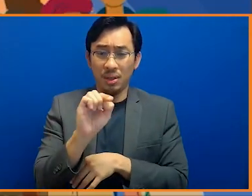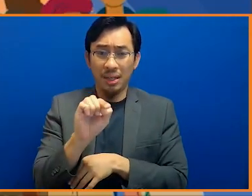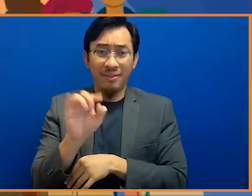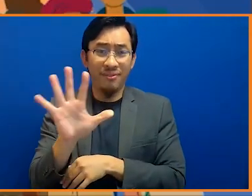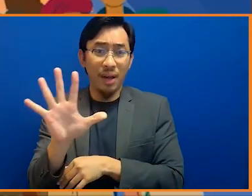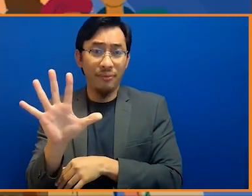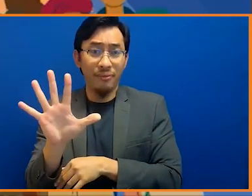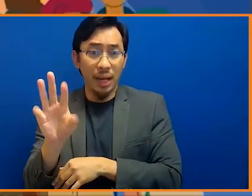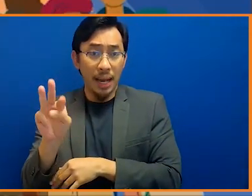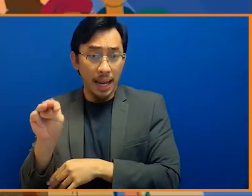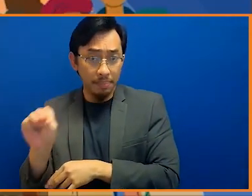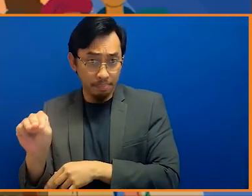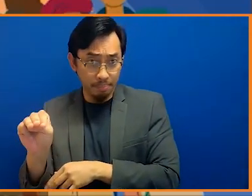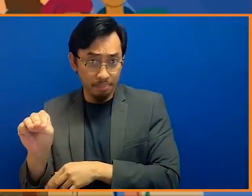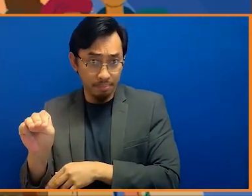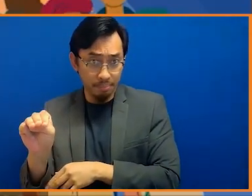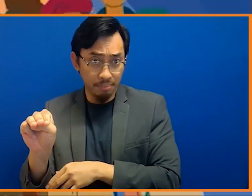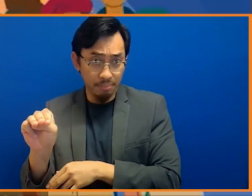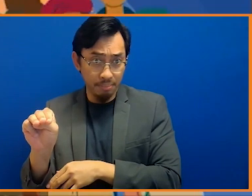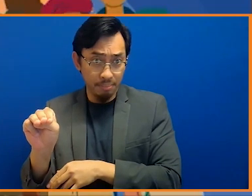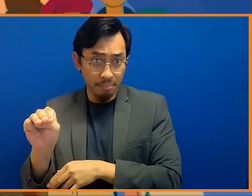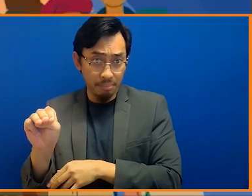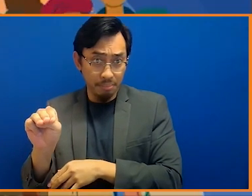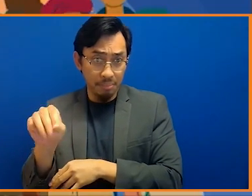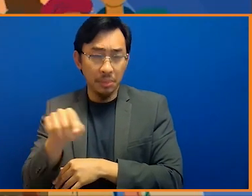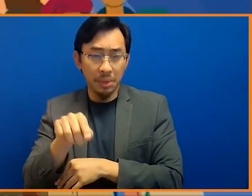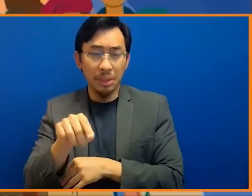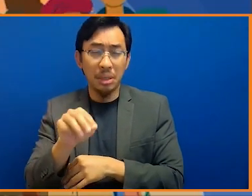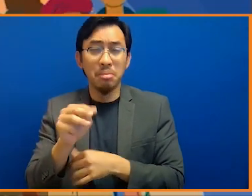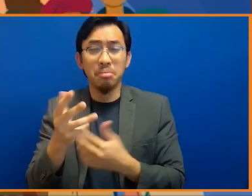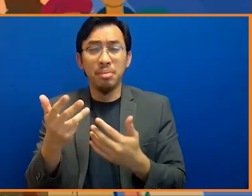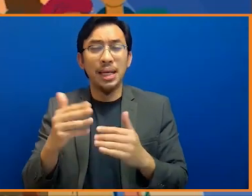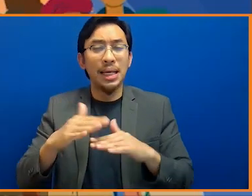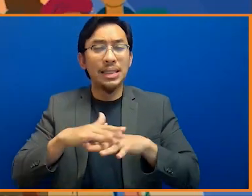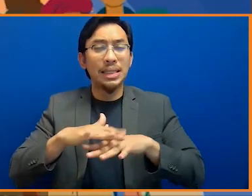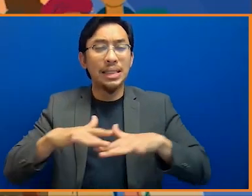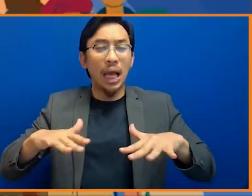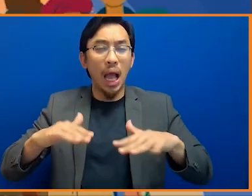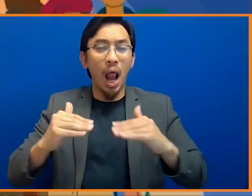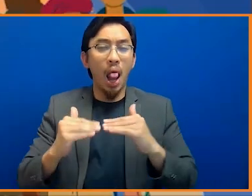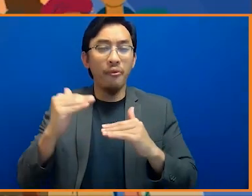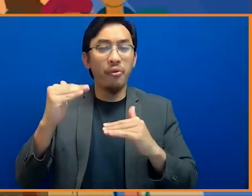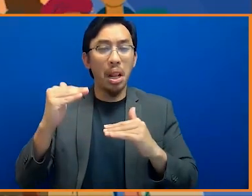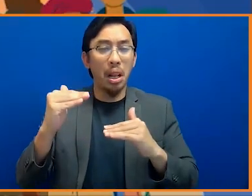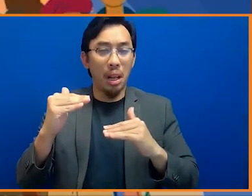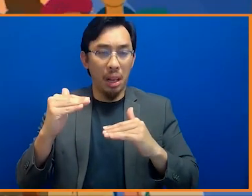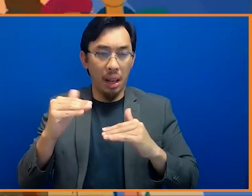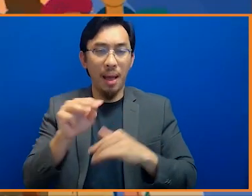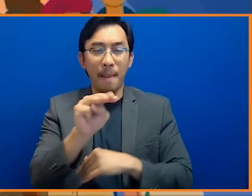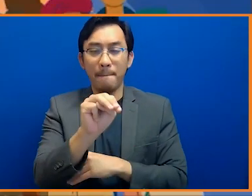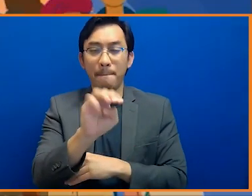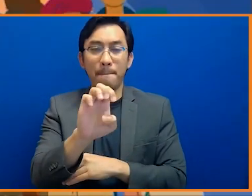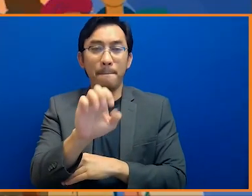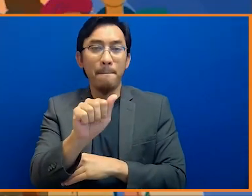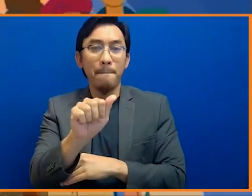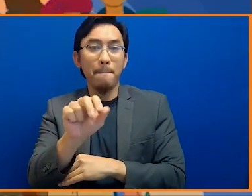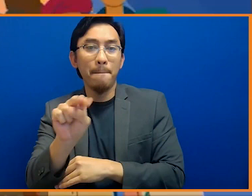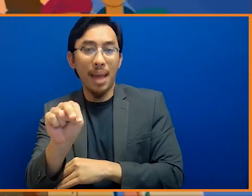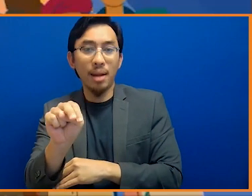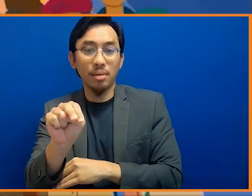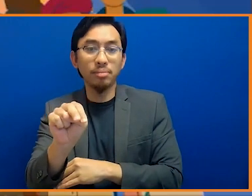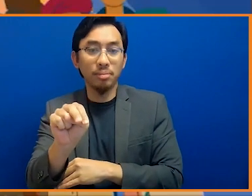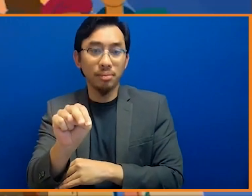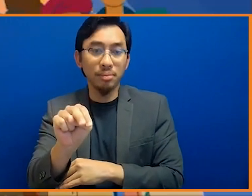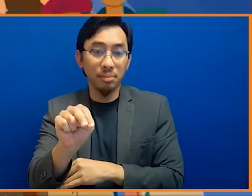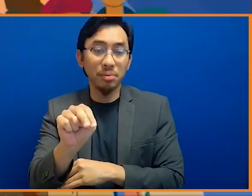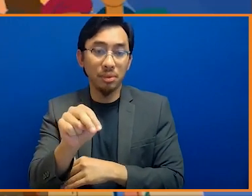reach 0.5 meter from its mean sea level. All right. The definition of mean